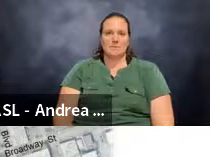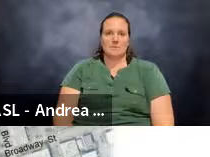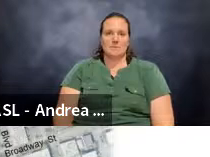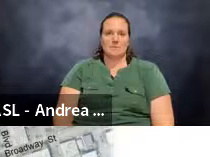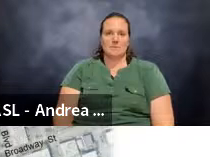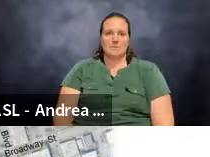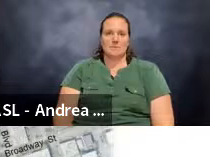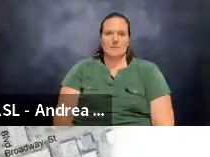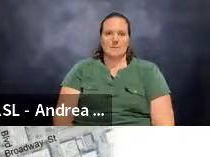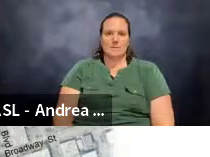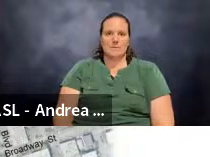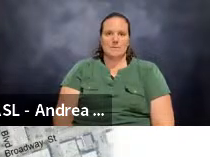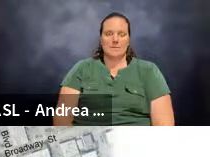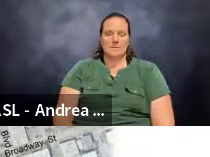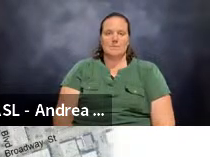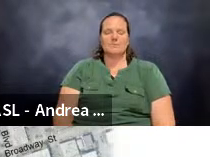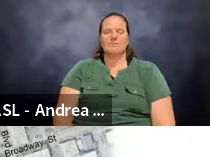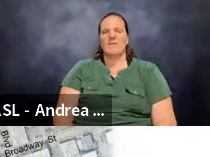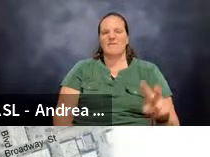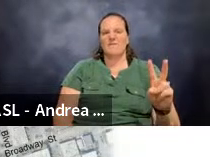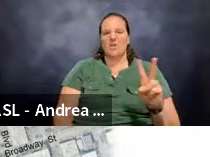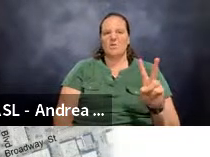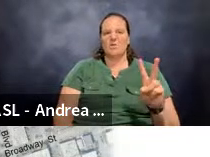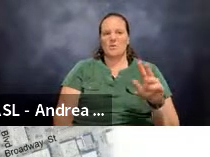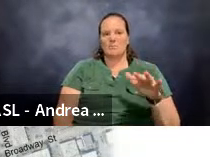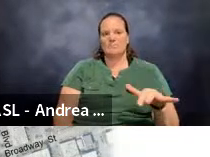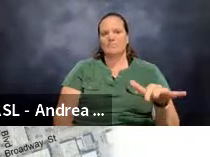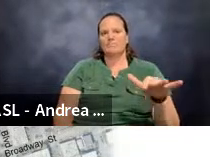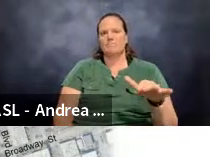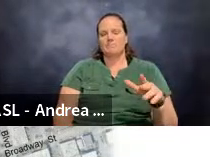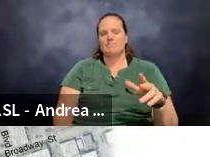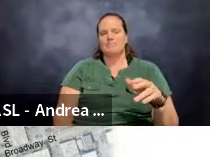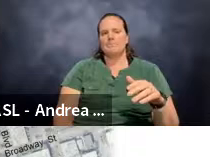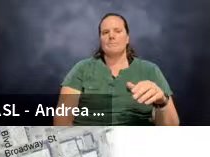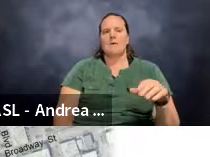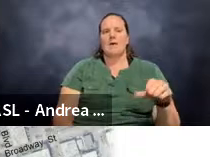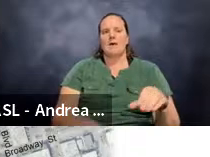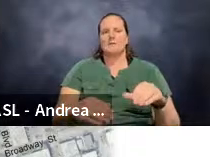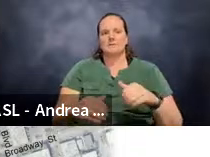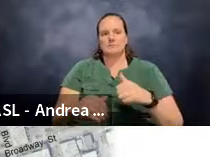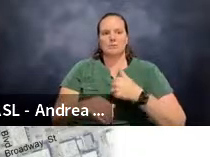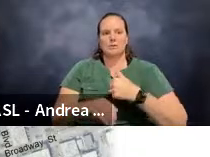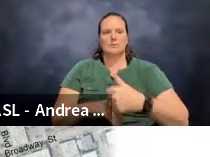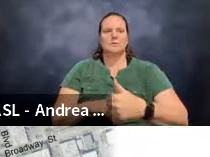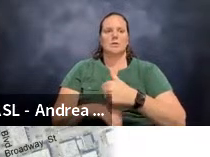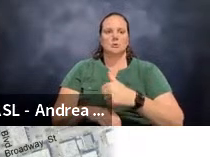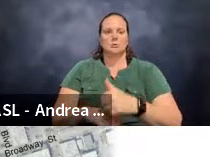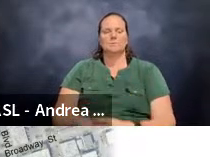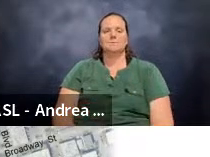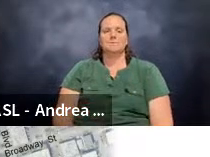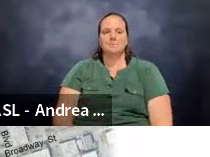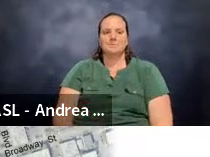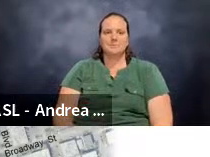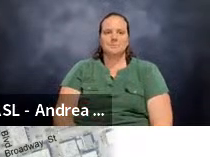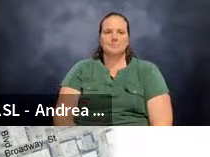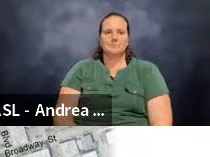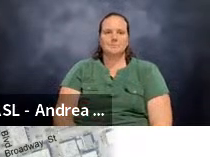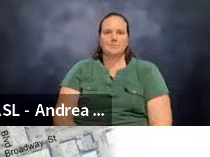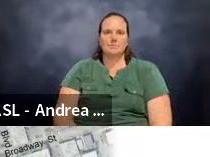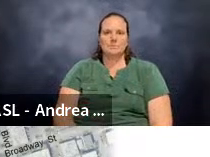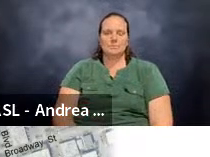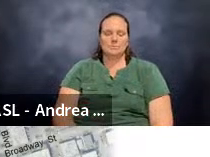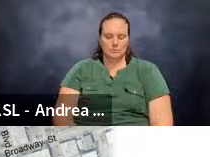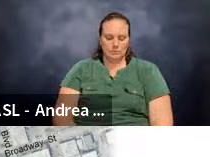This is the downtown Vancouver portion of the active transportation. So what we did in a